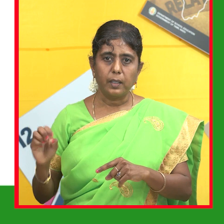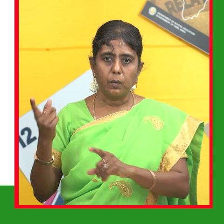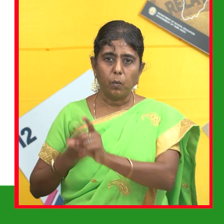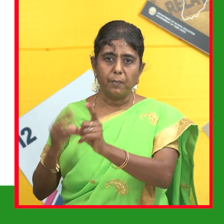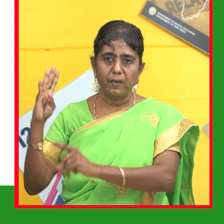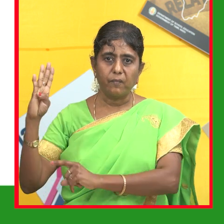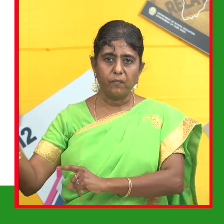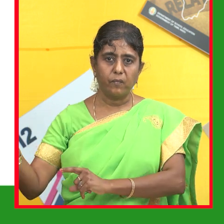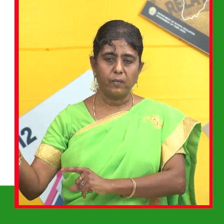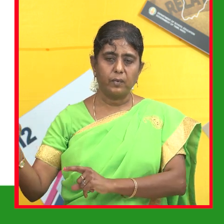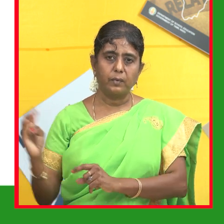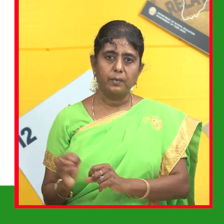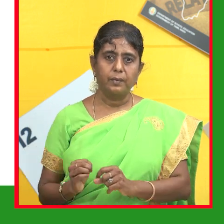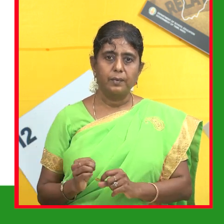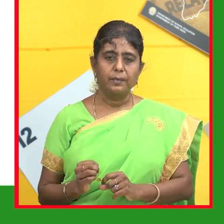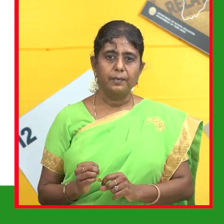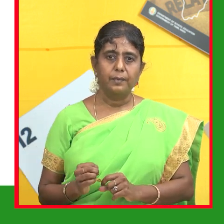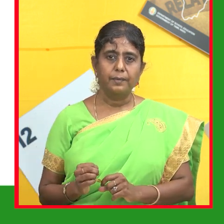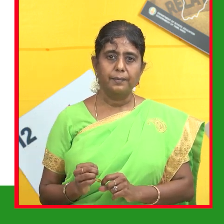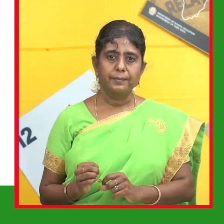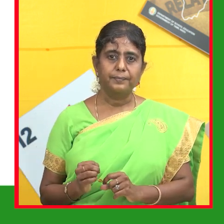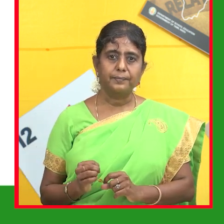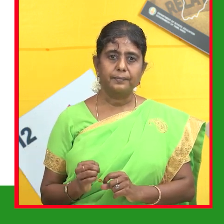by 20y power 4.